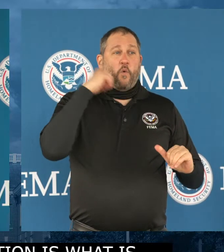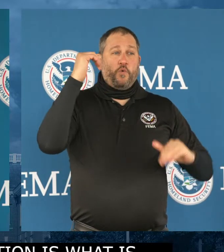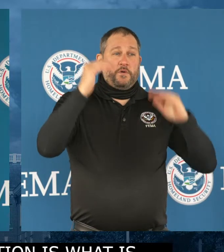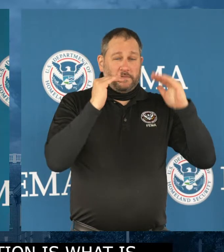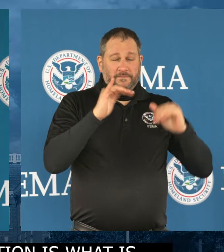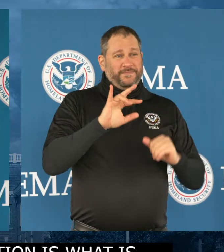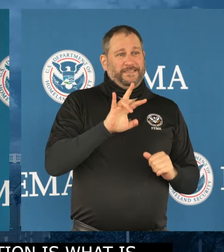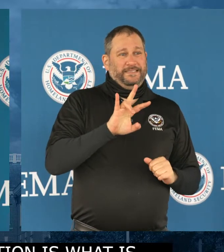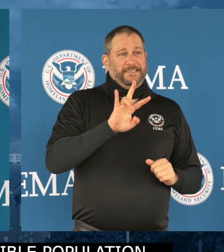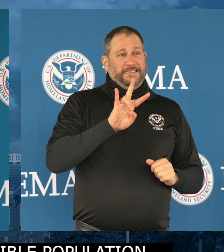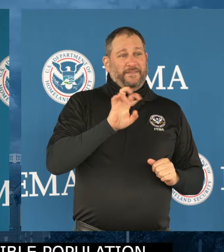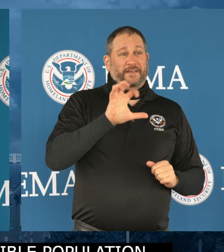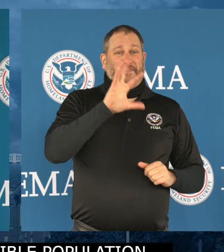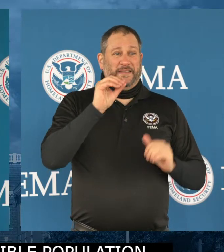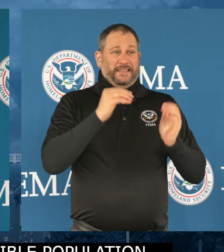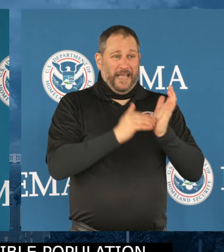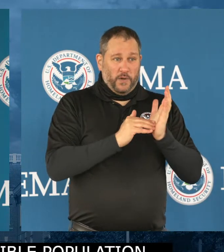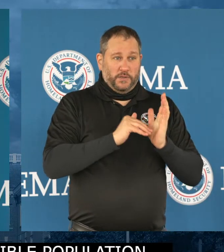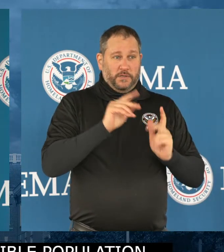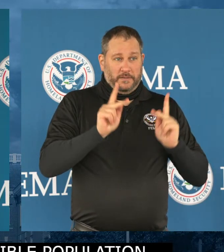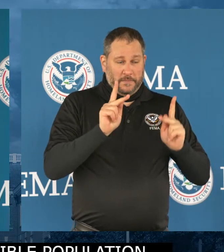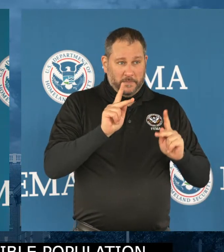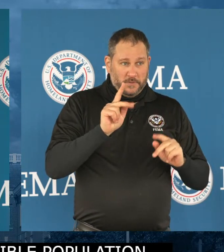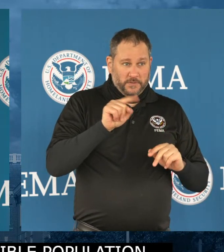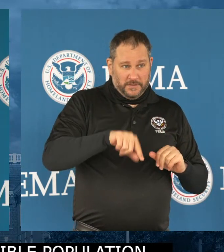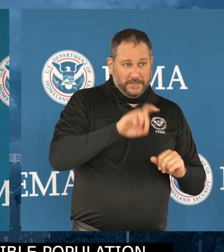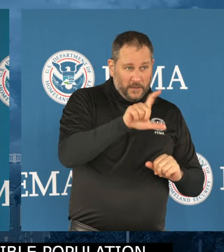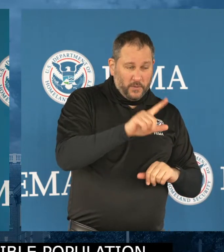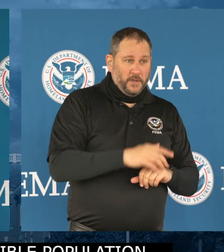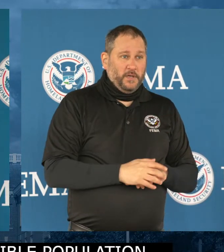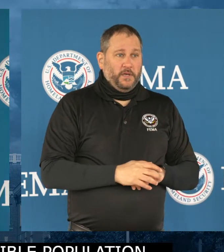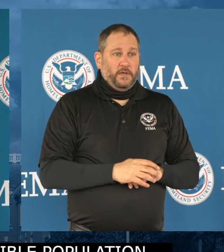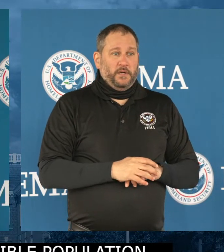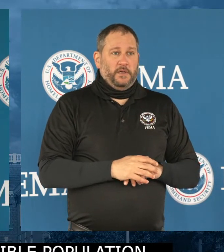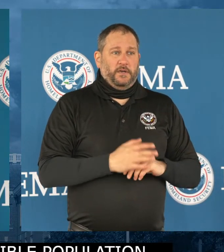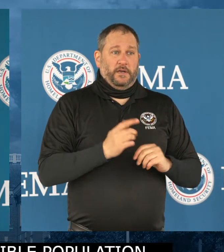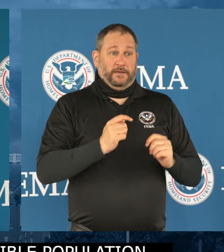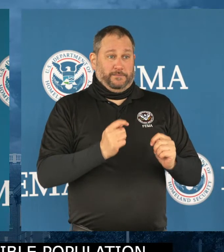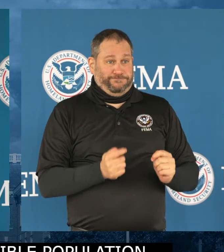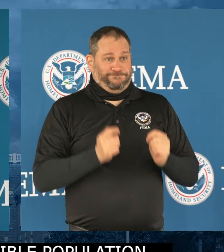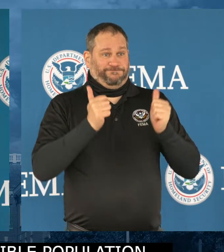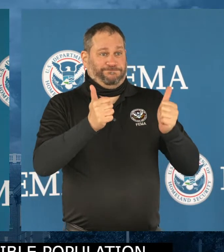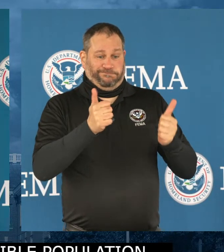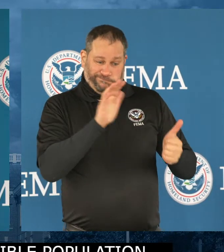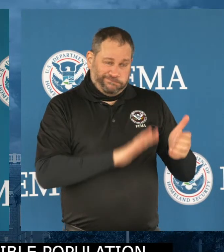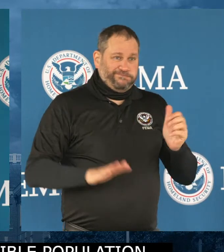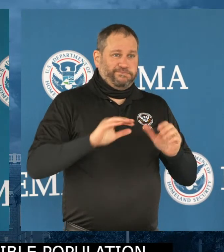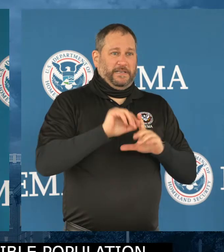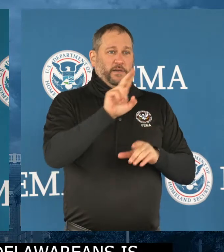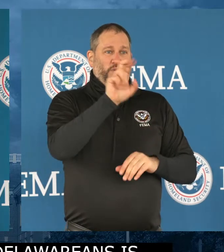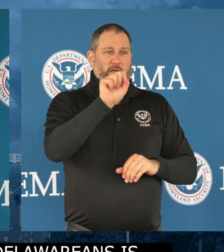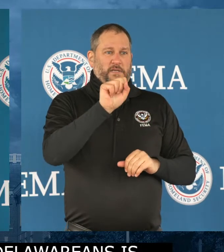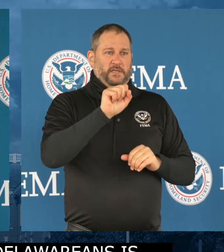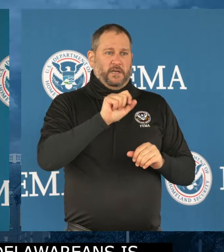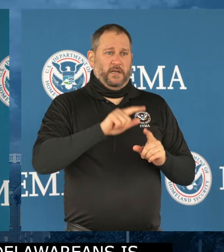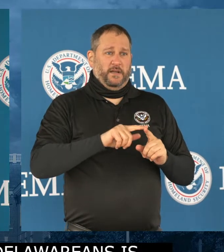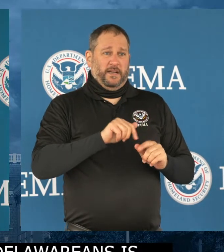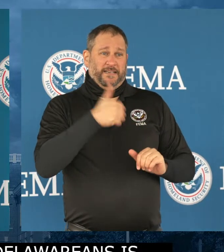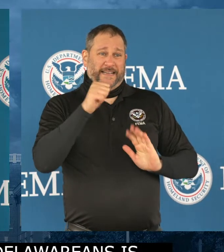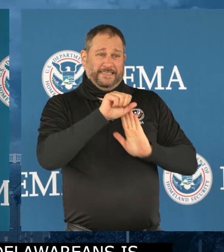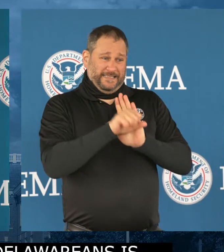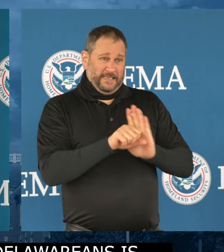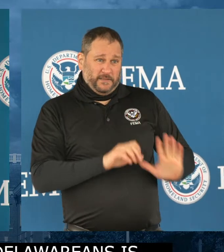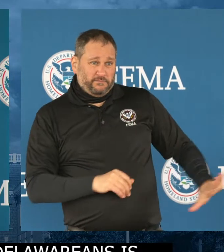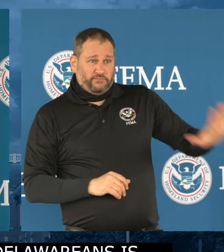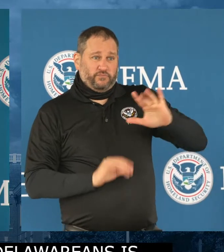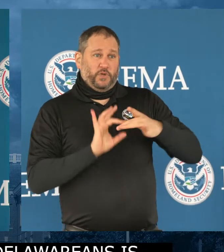750,000 Delawareans is among the strongest in the country. We're one of the top 10 among states, according to the New York